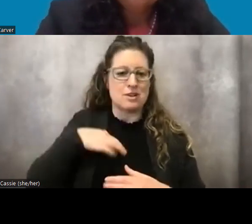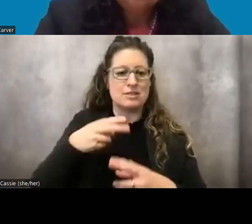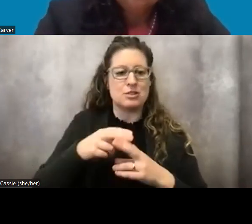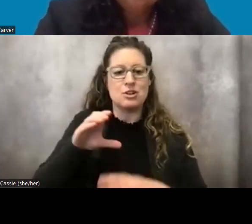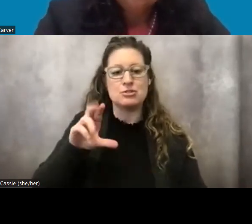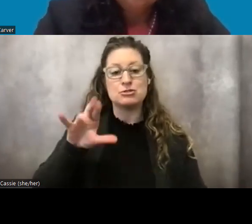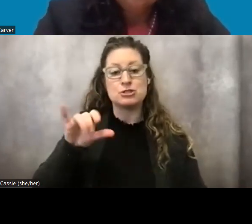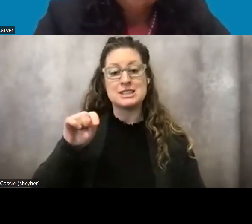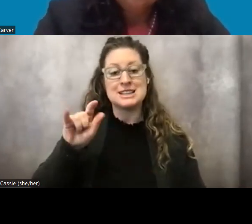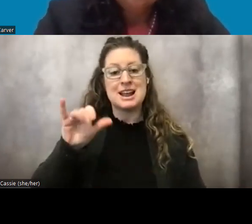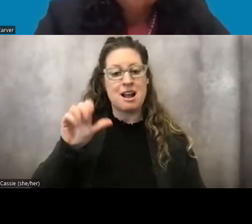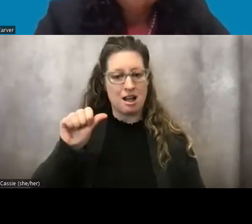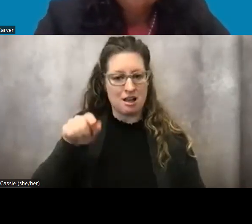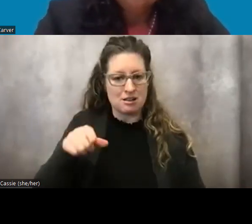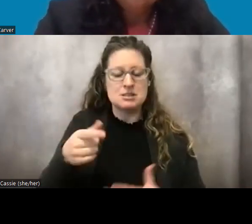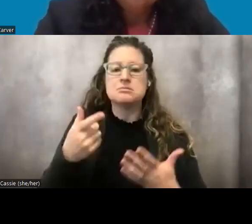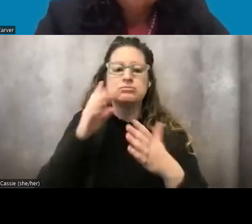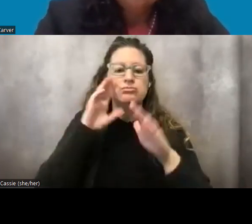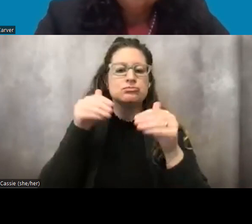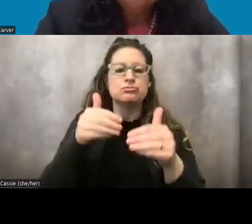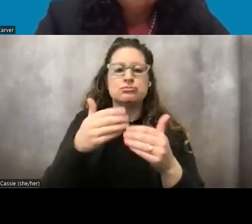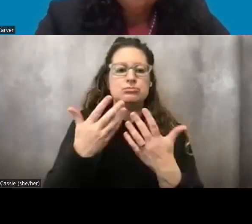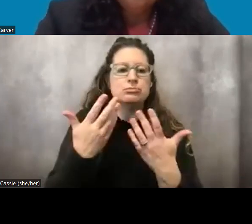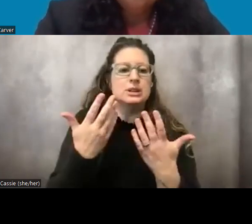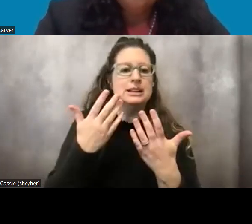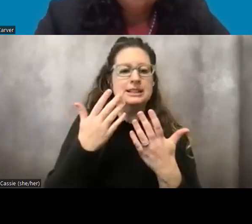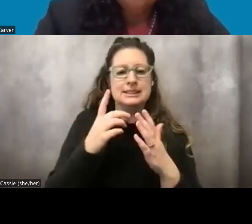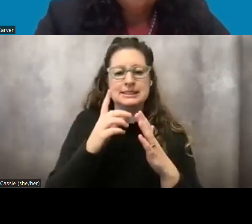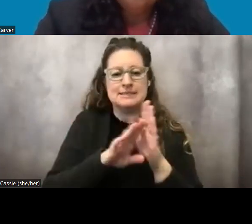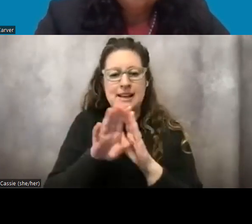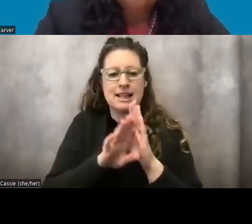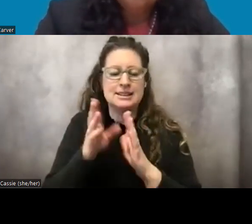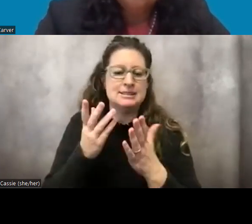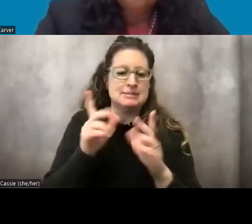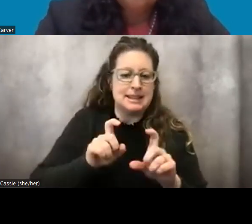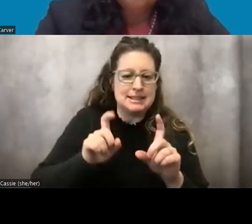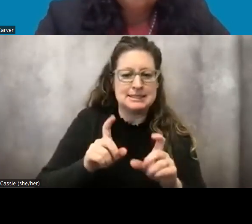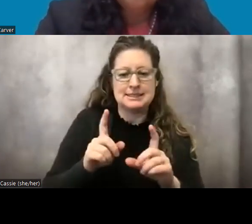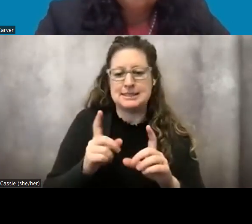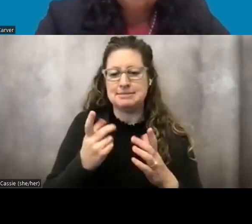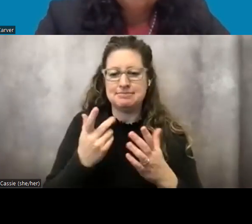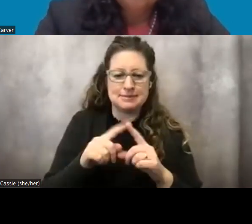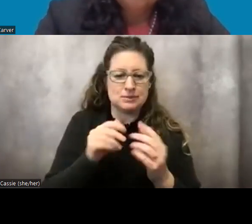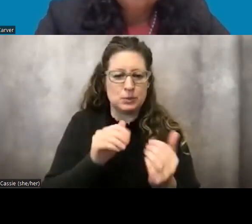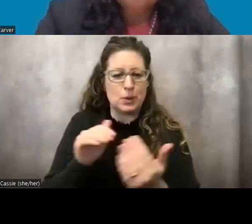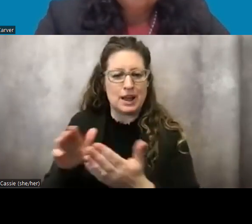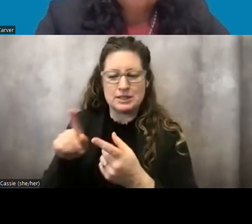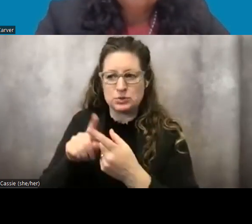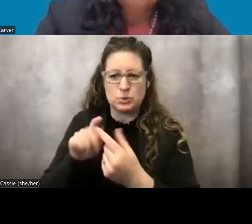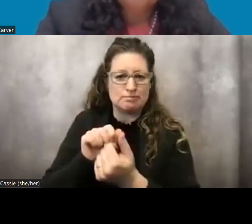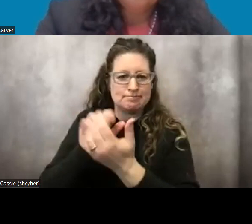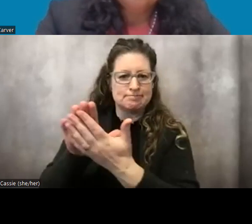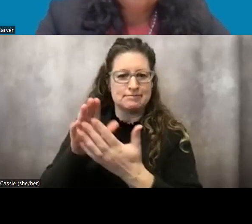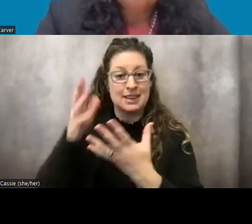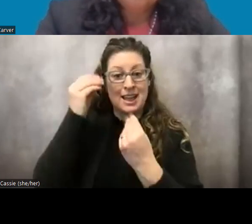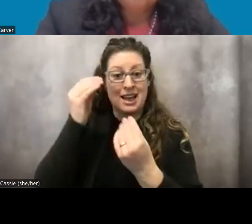on developing and testing new methods of counteracting health misinformation. And I was drawn to